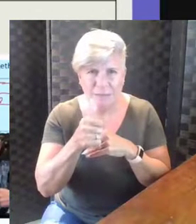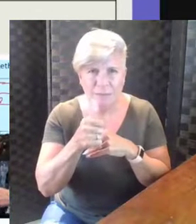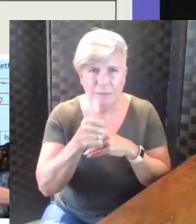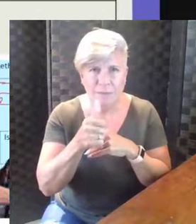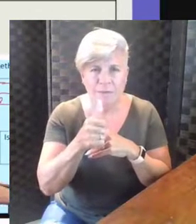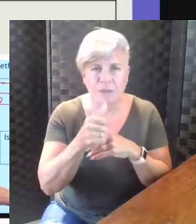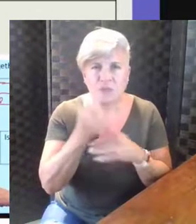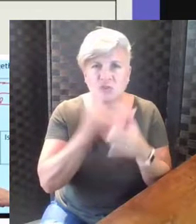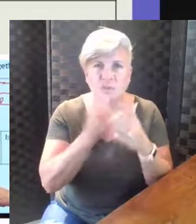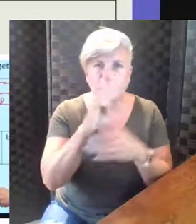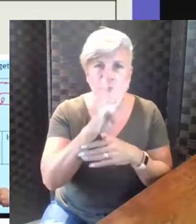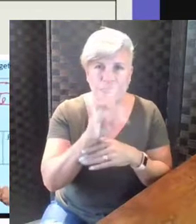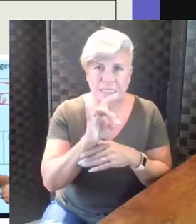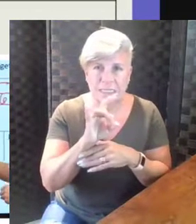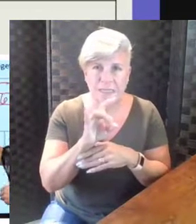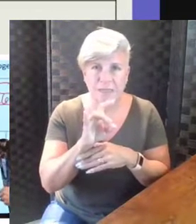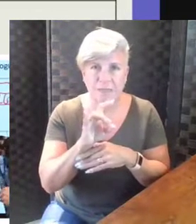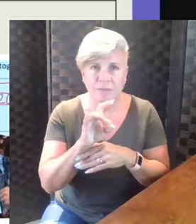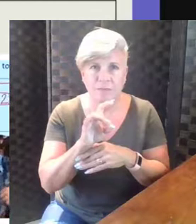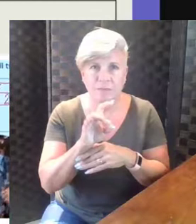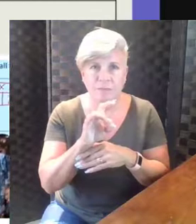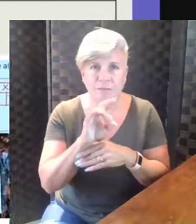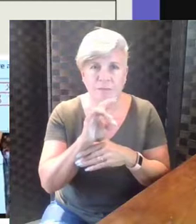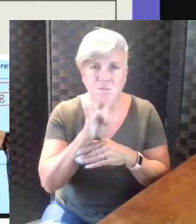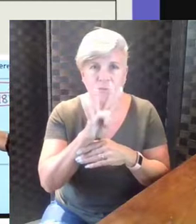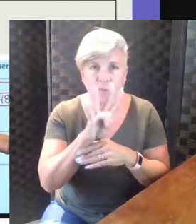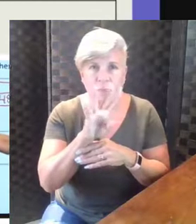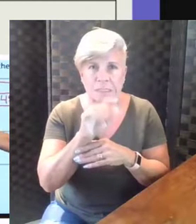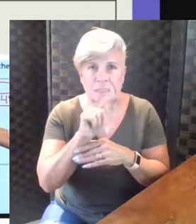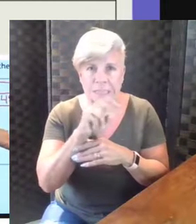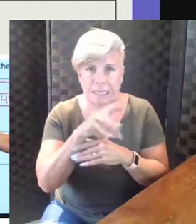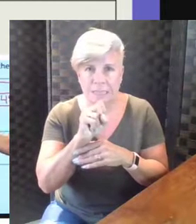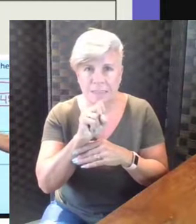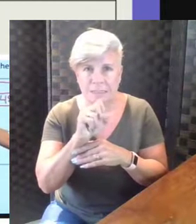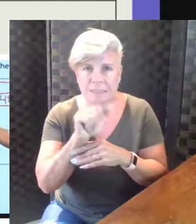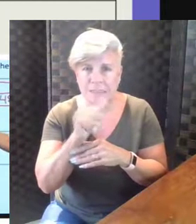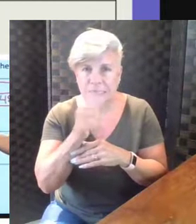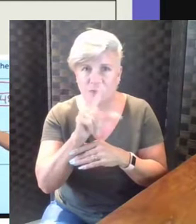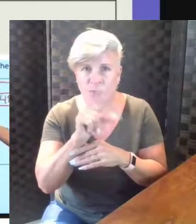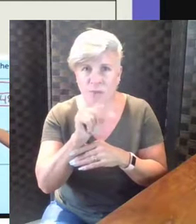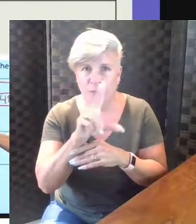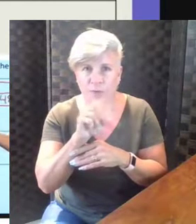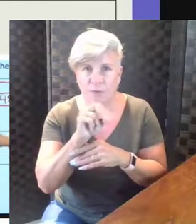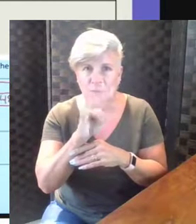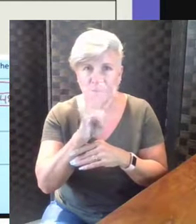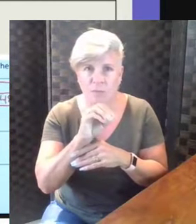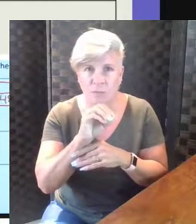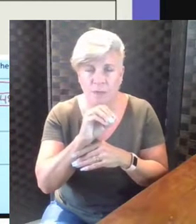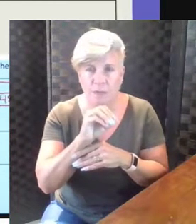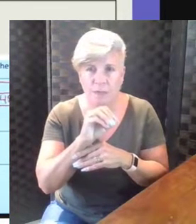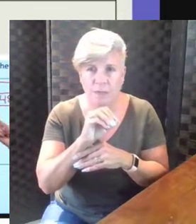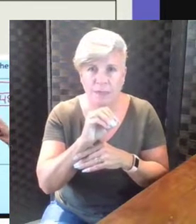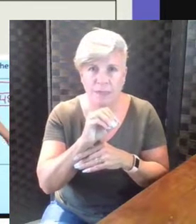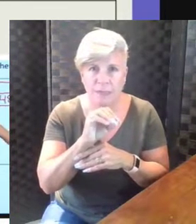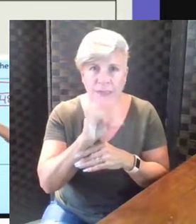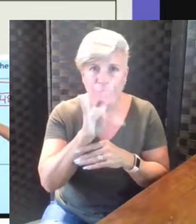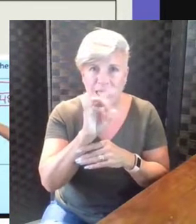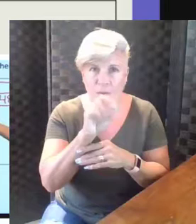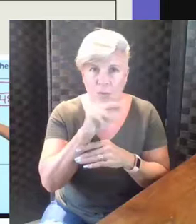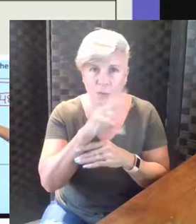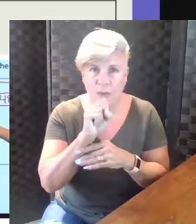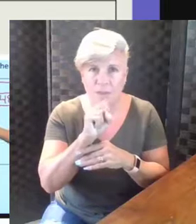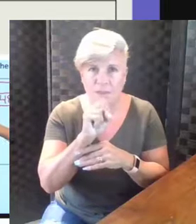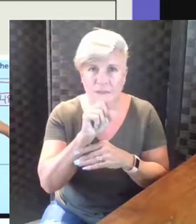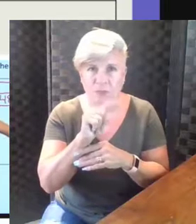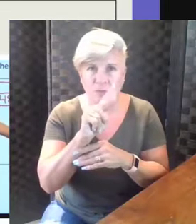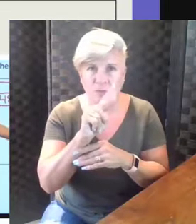drew 48, then you should have 4 tens, 10, 20, 30, 40, and 8